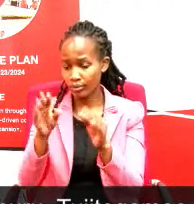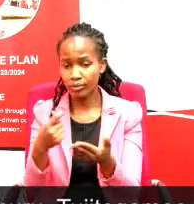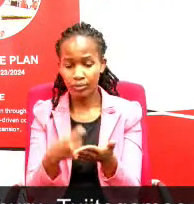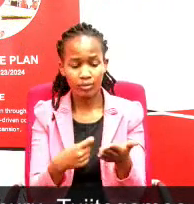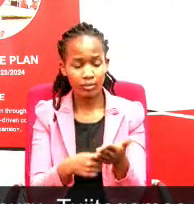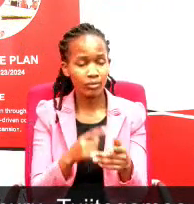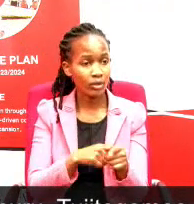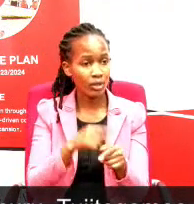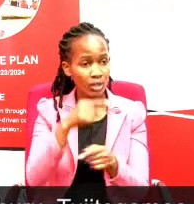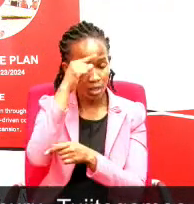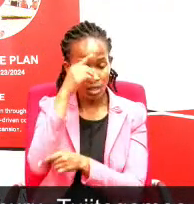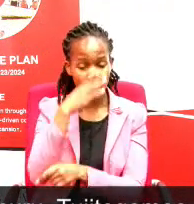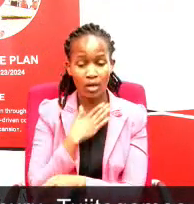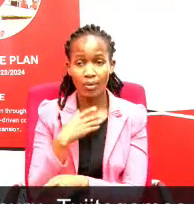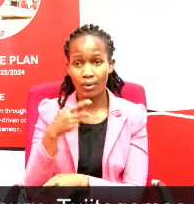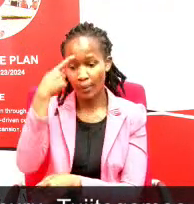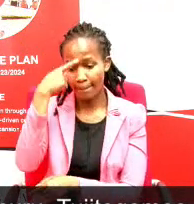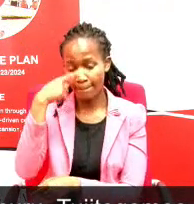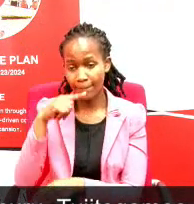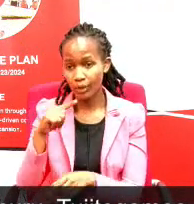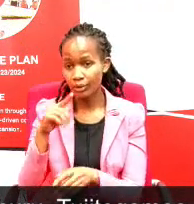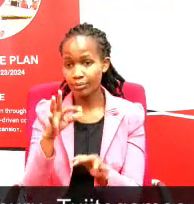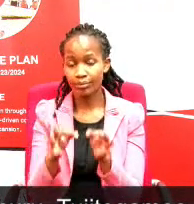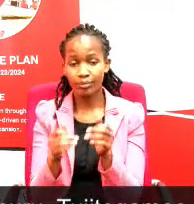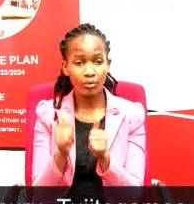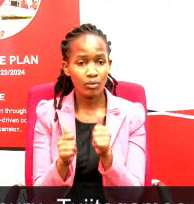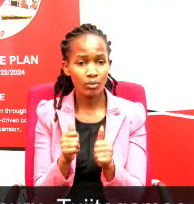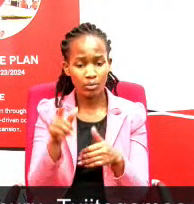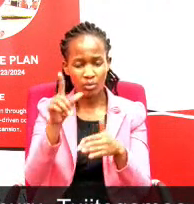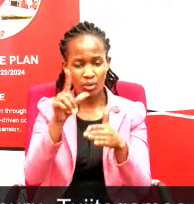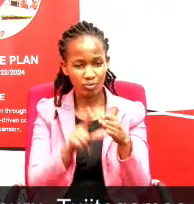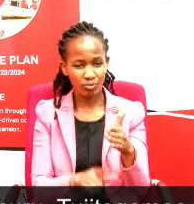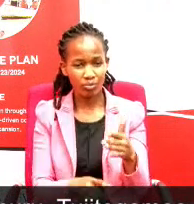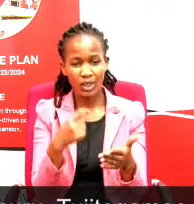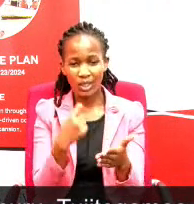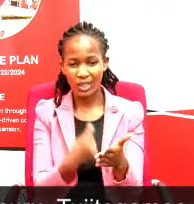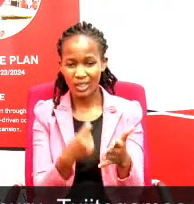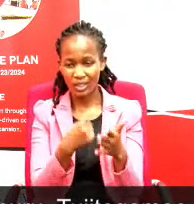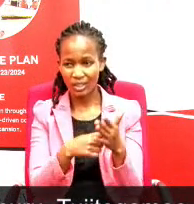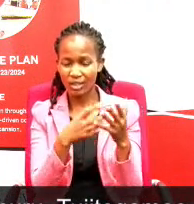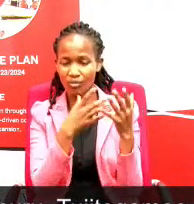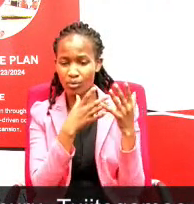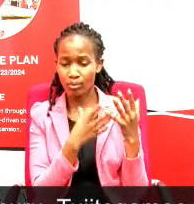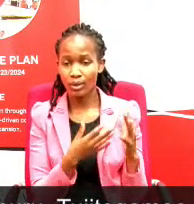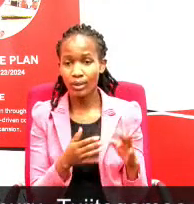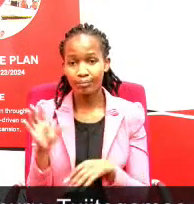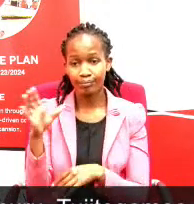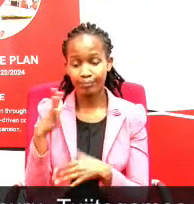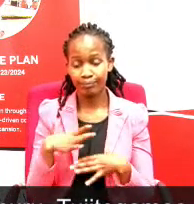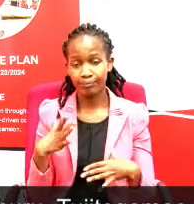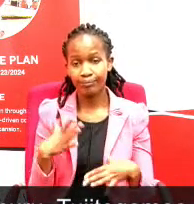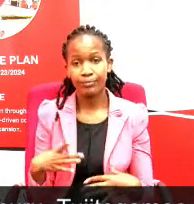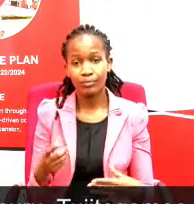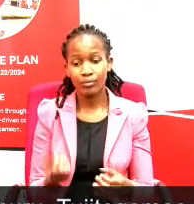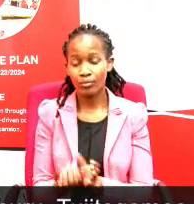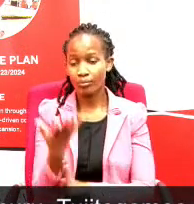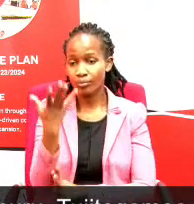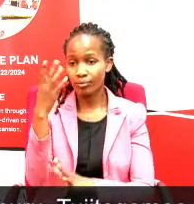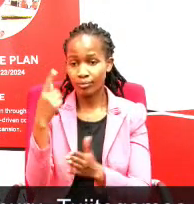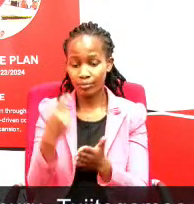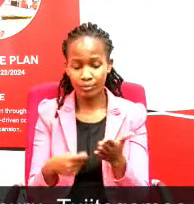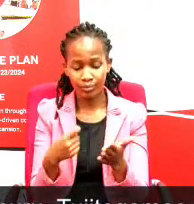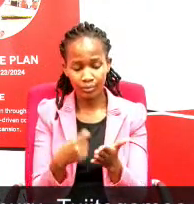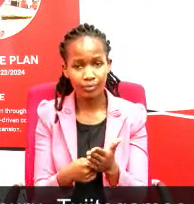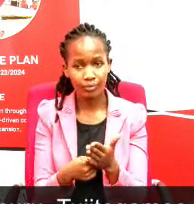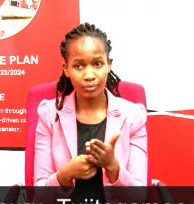to implement tax policy measures that reduce tax burden on citizens. The growth in taxes in this